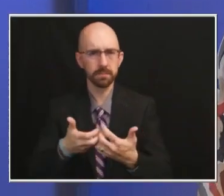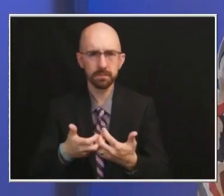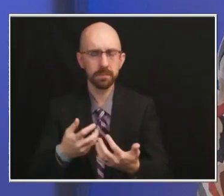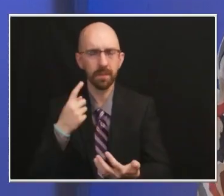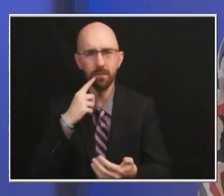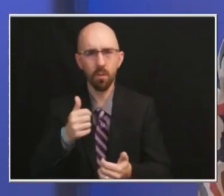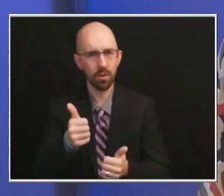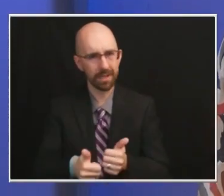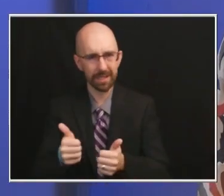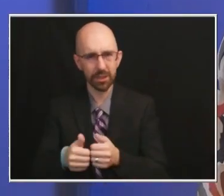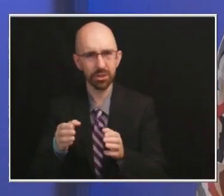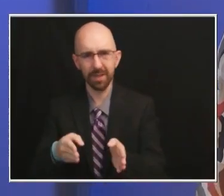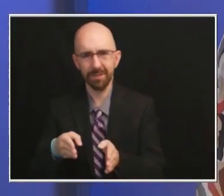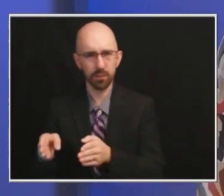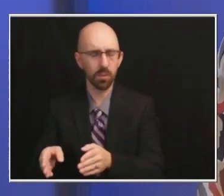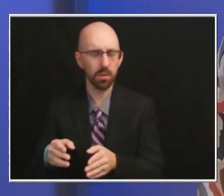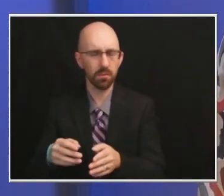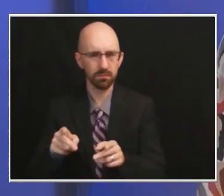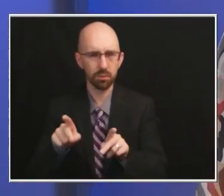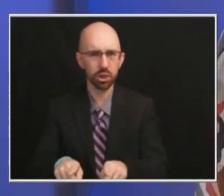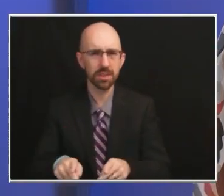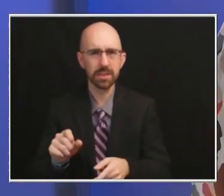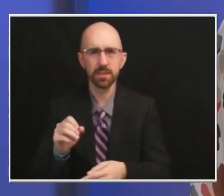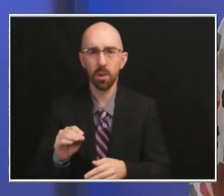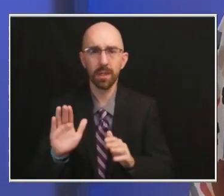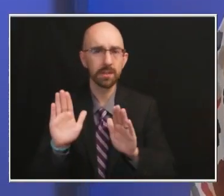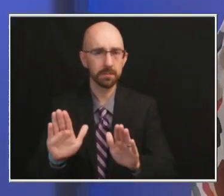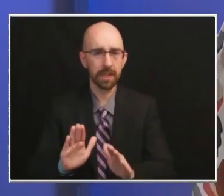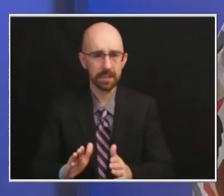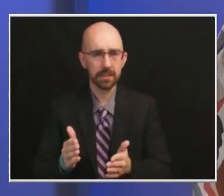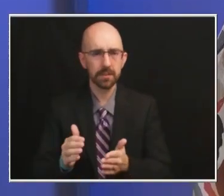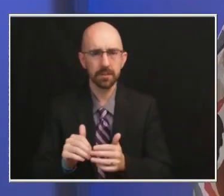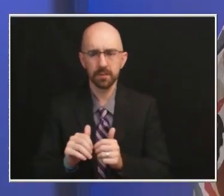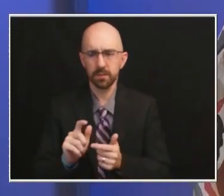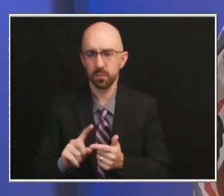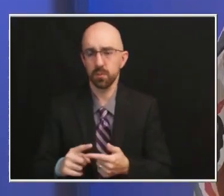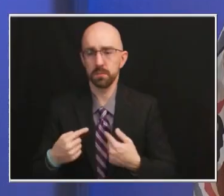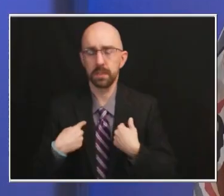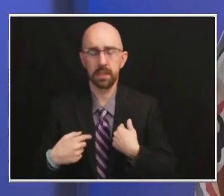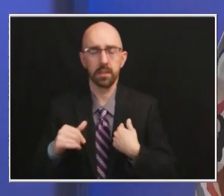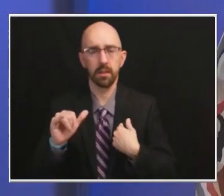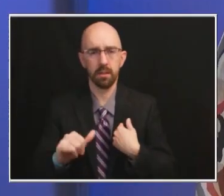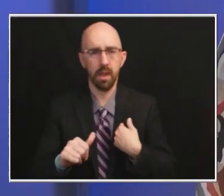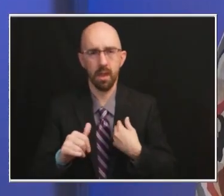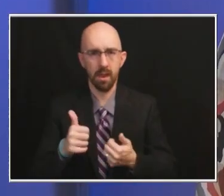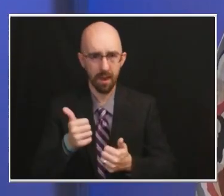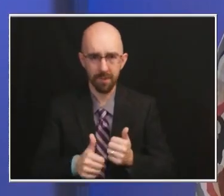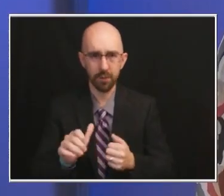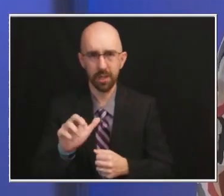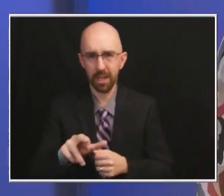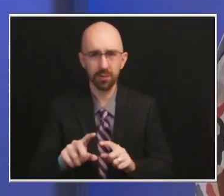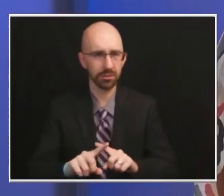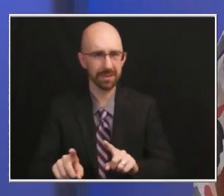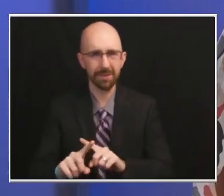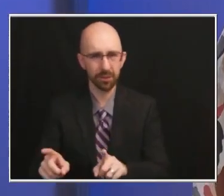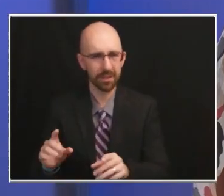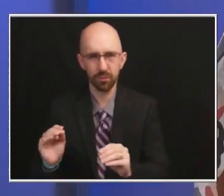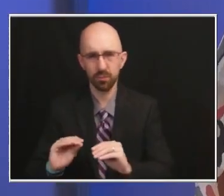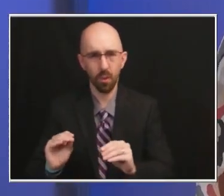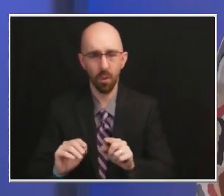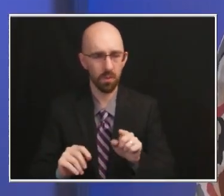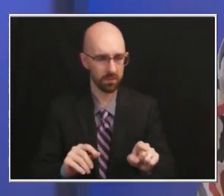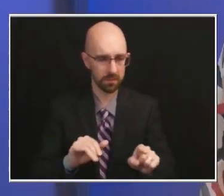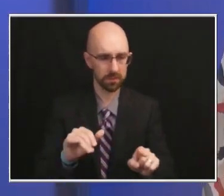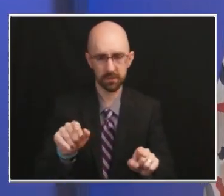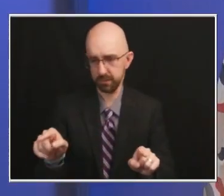individual person, and it's amazing. It's just amazing to me that every cancer is different. There's no two cancers the same. There's no